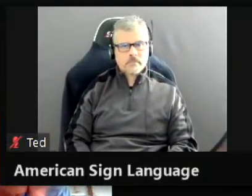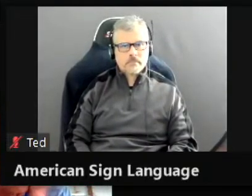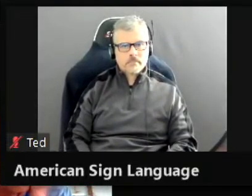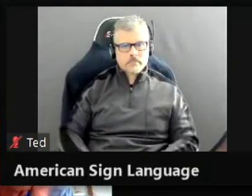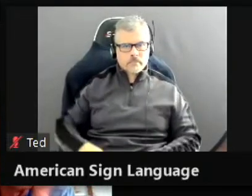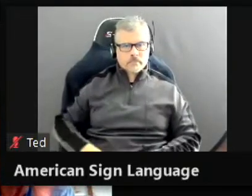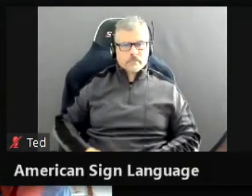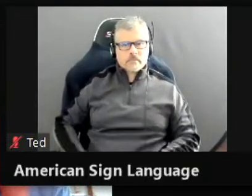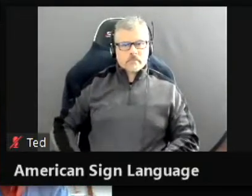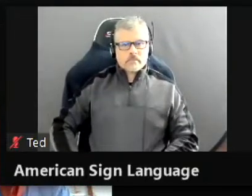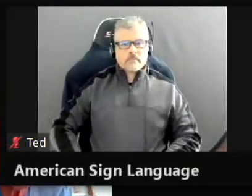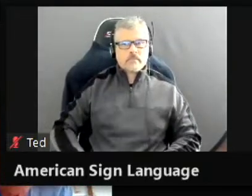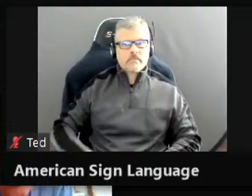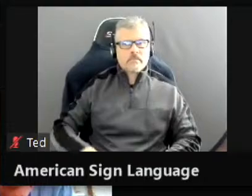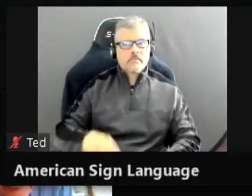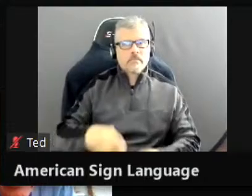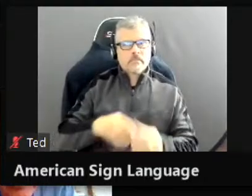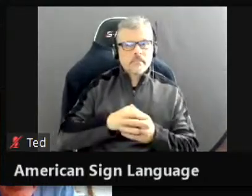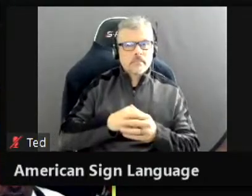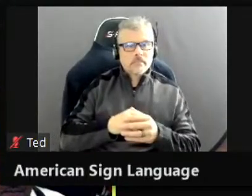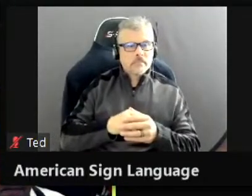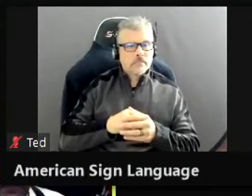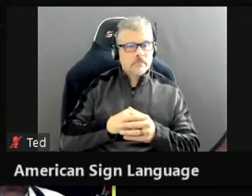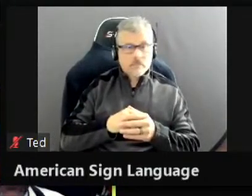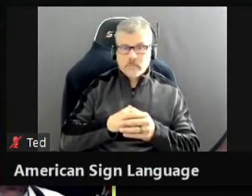Ms. Holman?